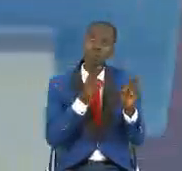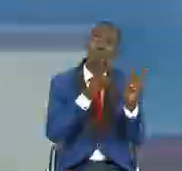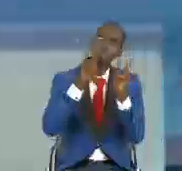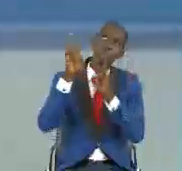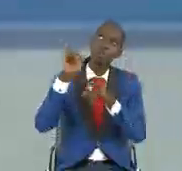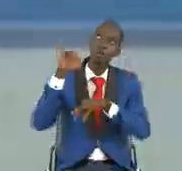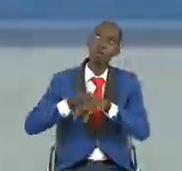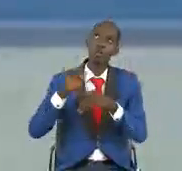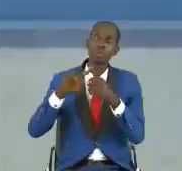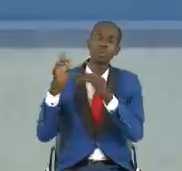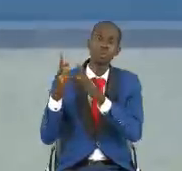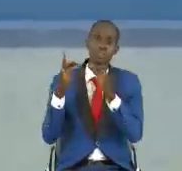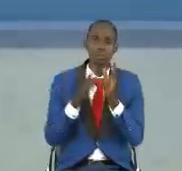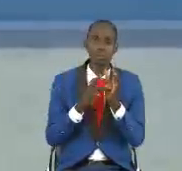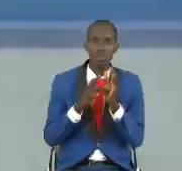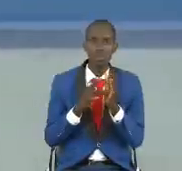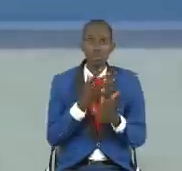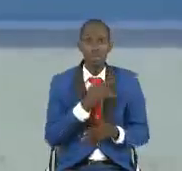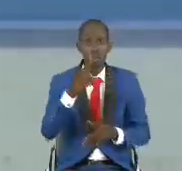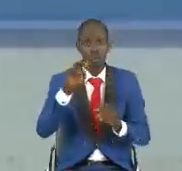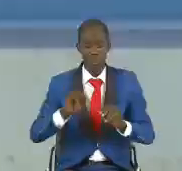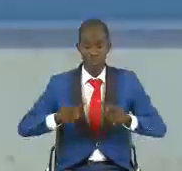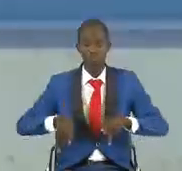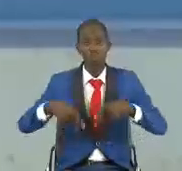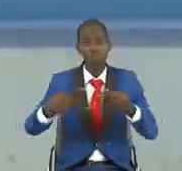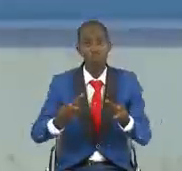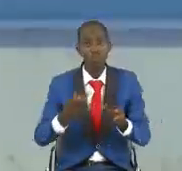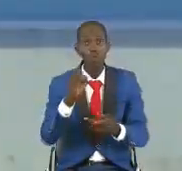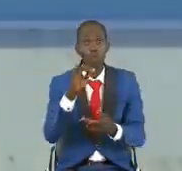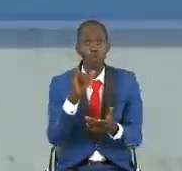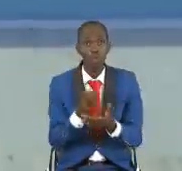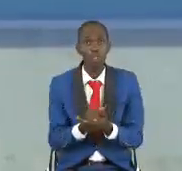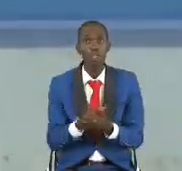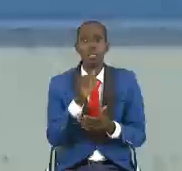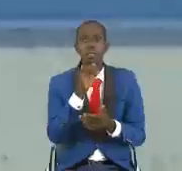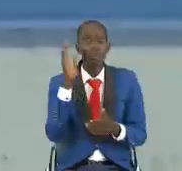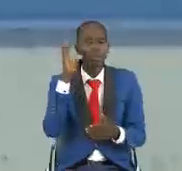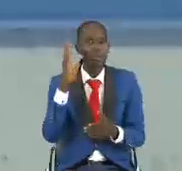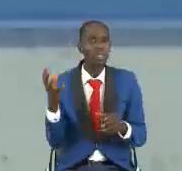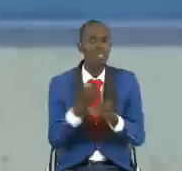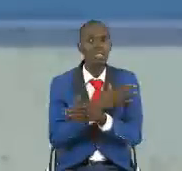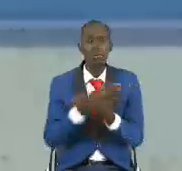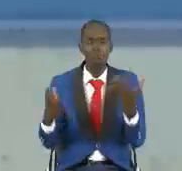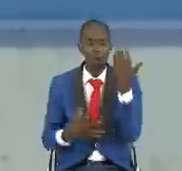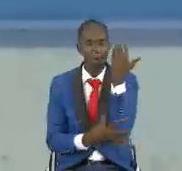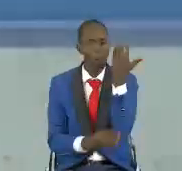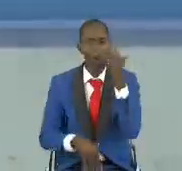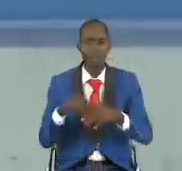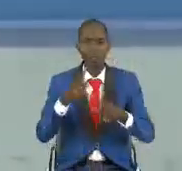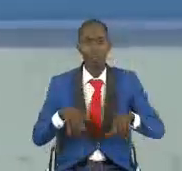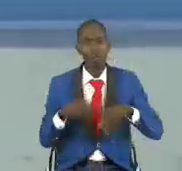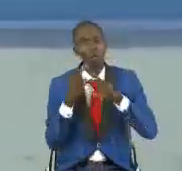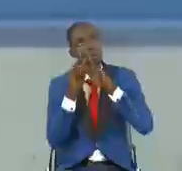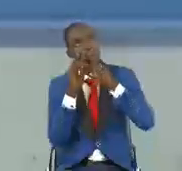unto Jesus, and you need provision so that he wipe poverty out of your life. Looking